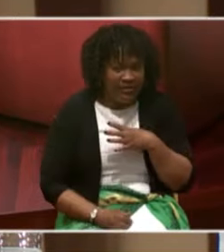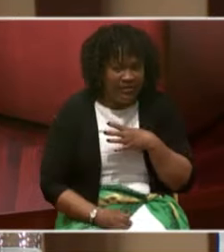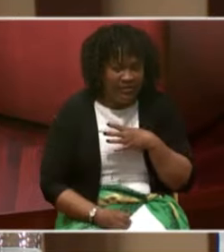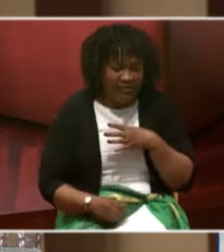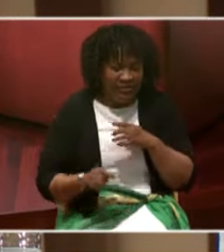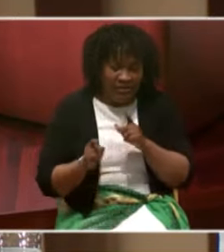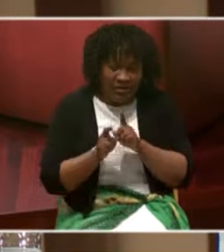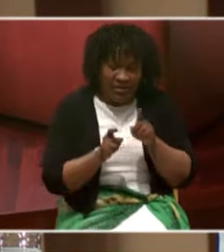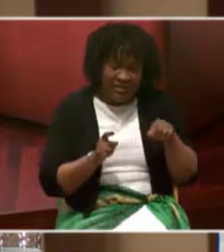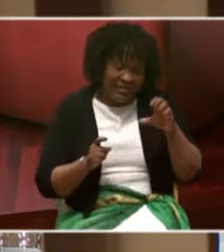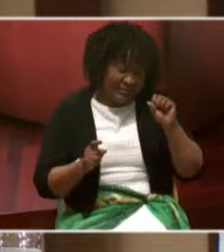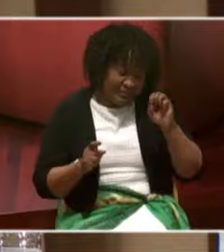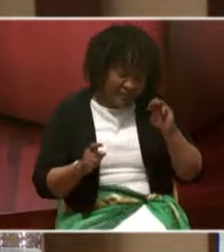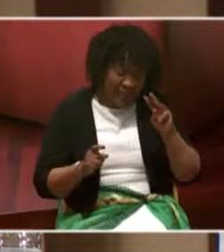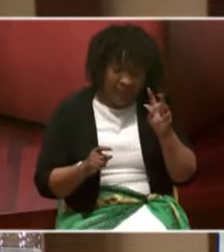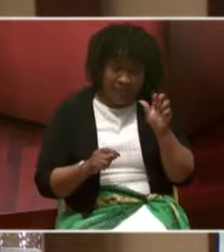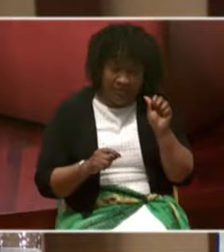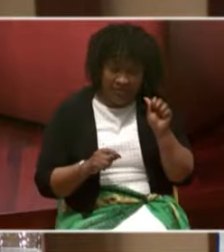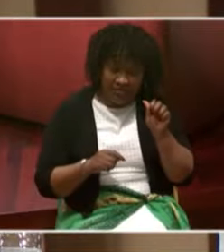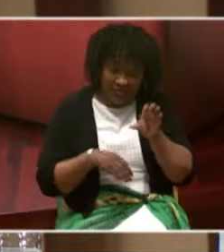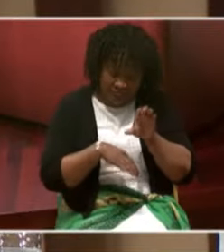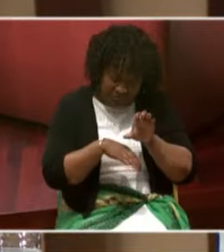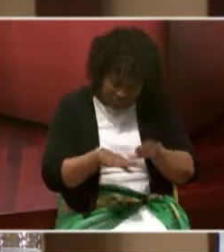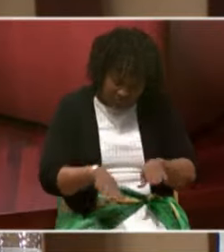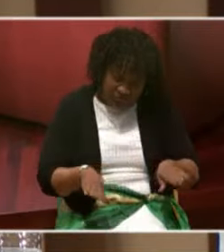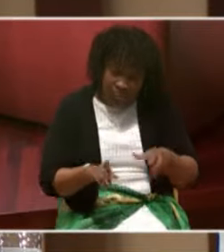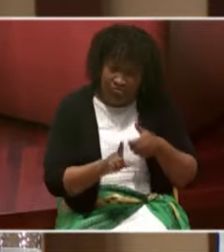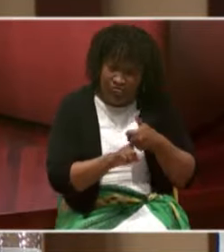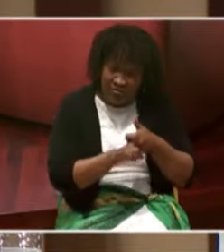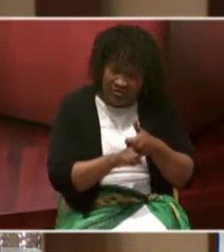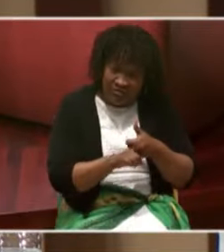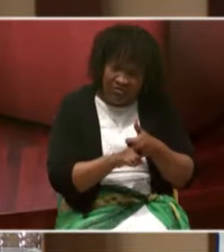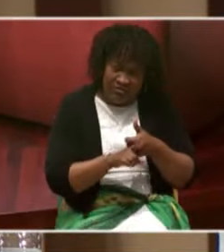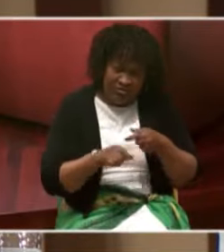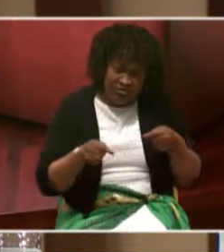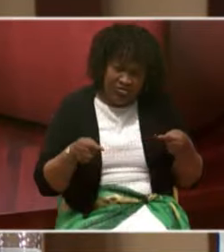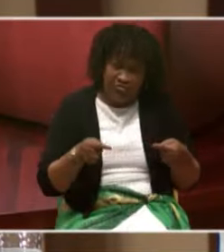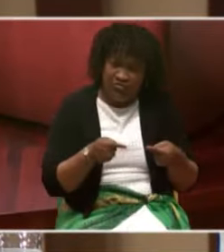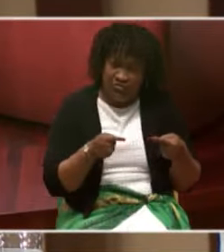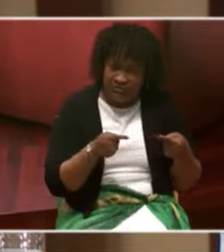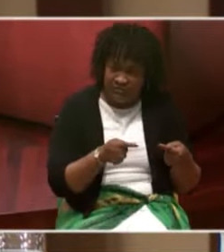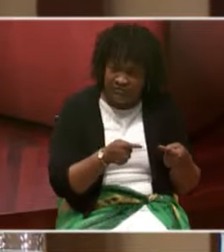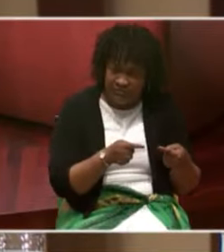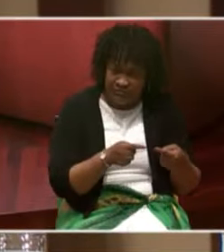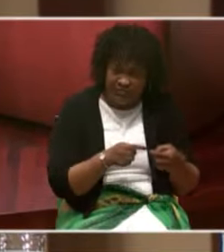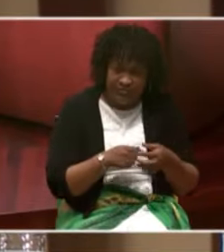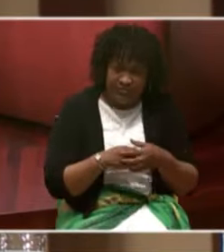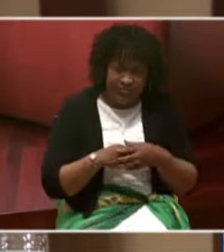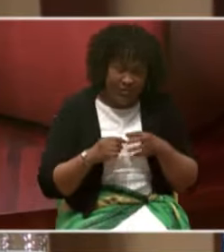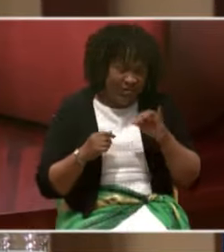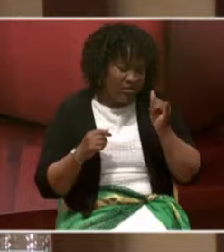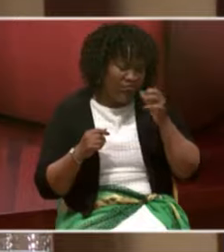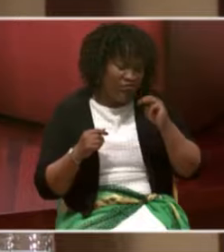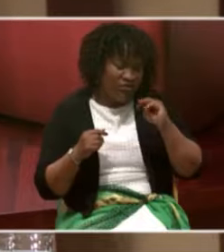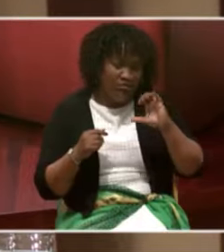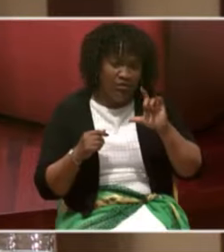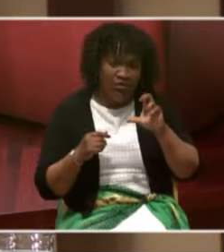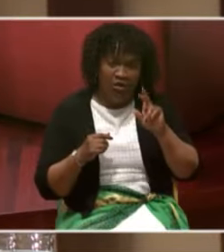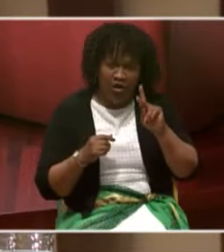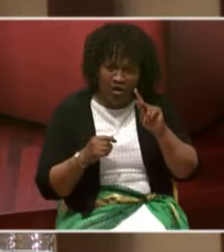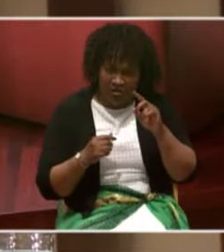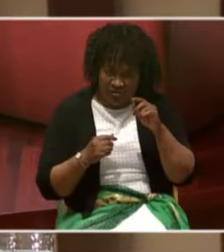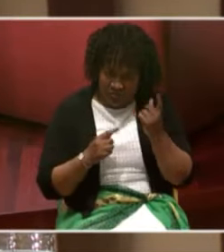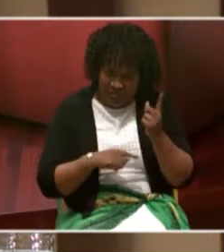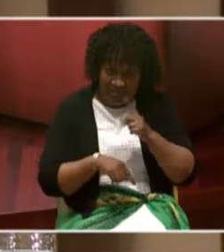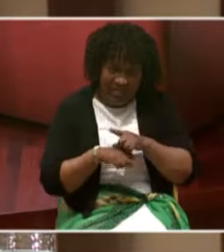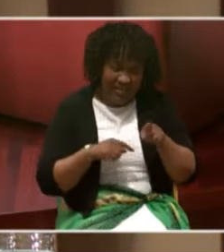midst? Well, you just have to make it plain and make it simple. I spend a lot